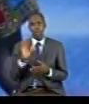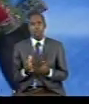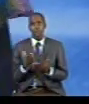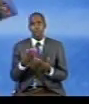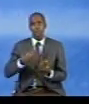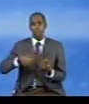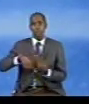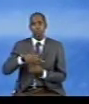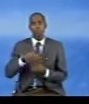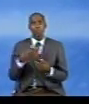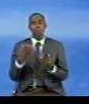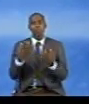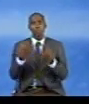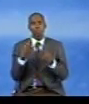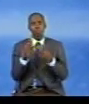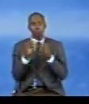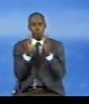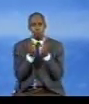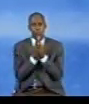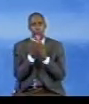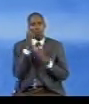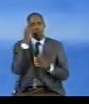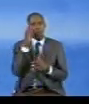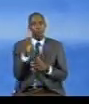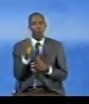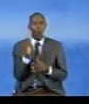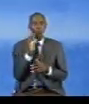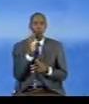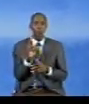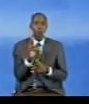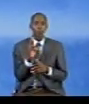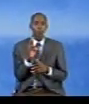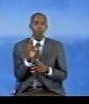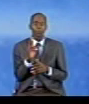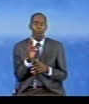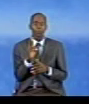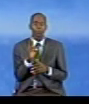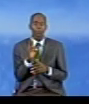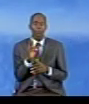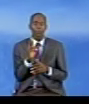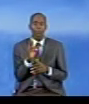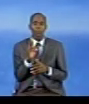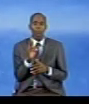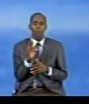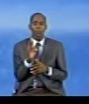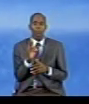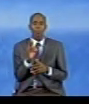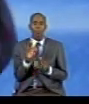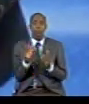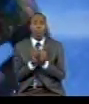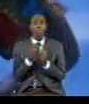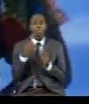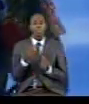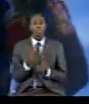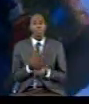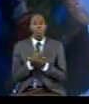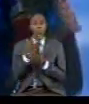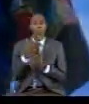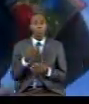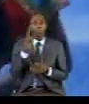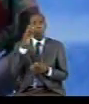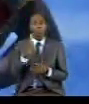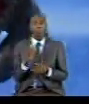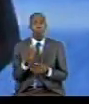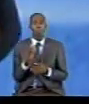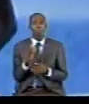come, they pray for me. The sickness. Tell God us limits what the more. Lord has done now. With the Tell help us. Of God, I used to feel something